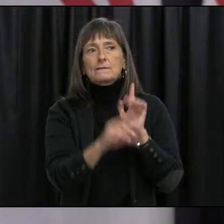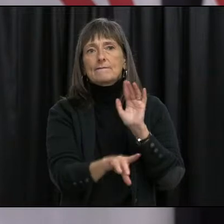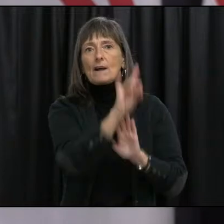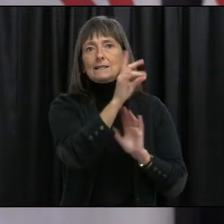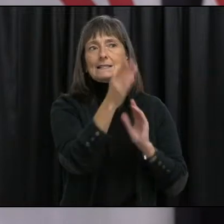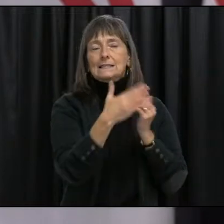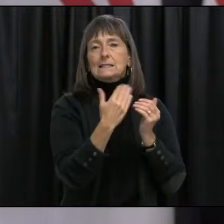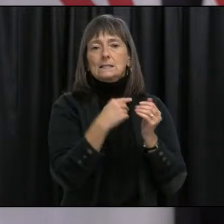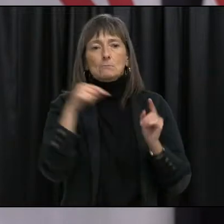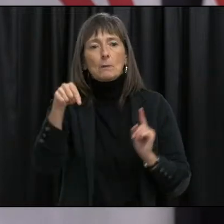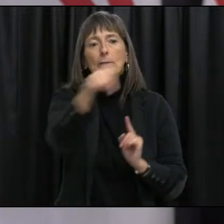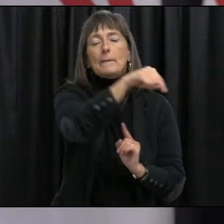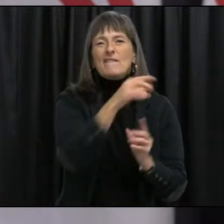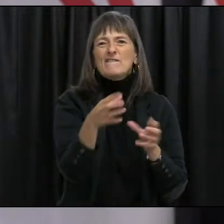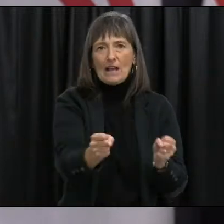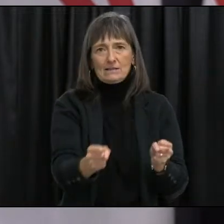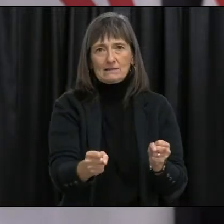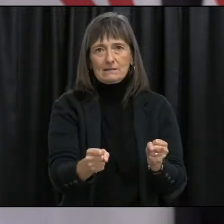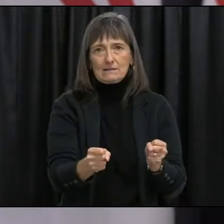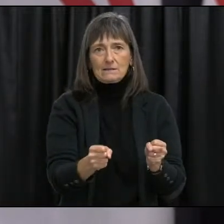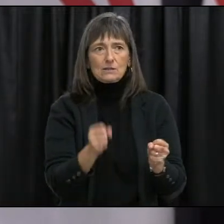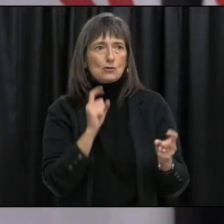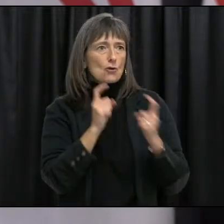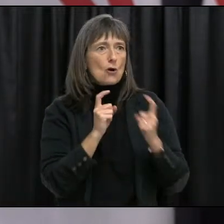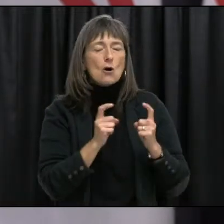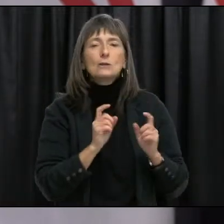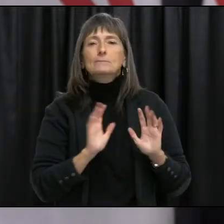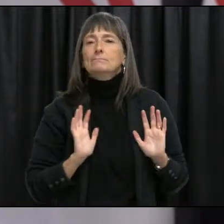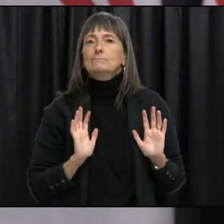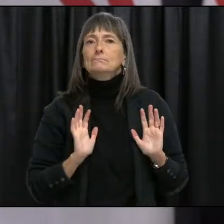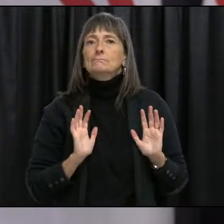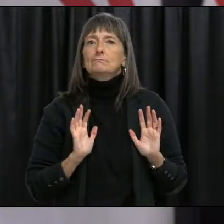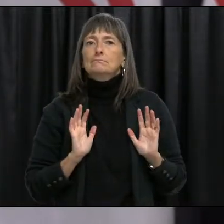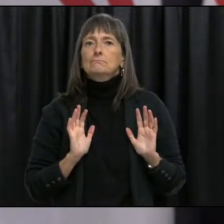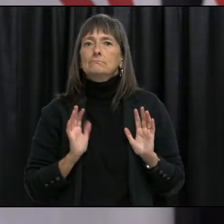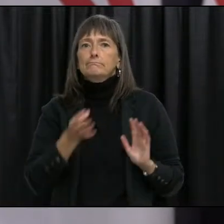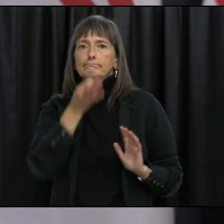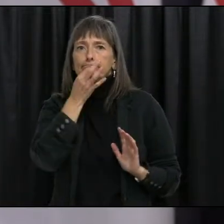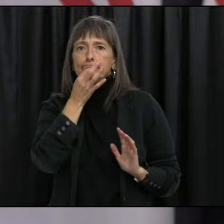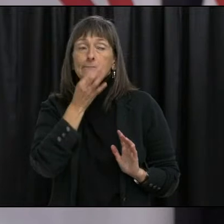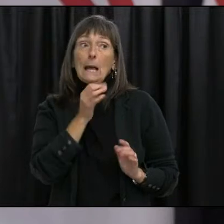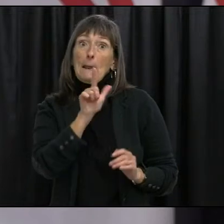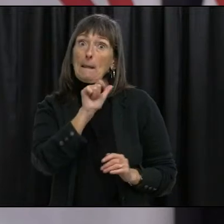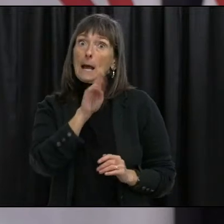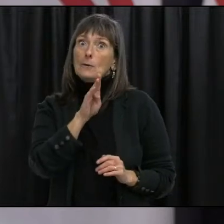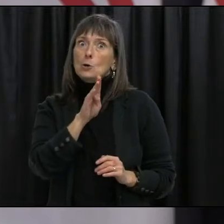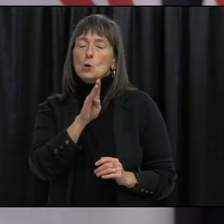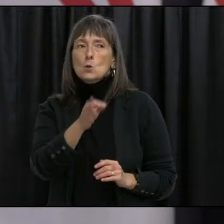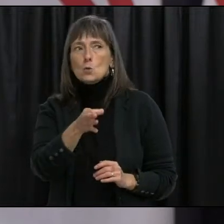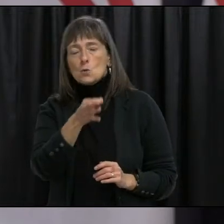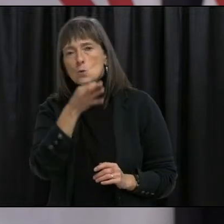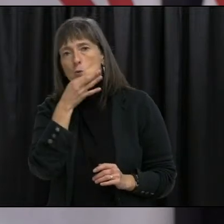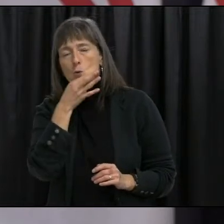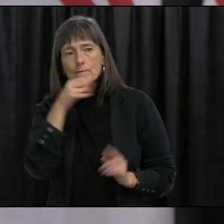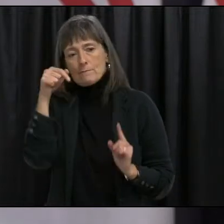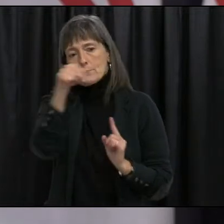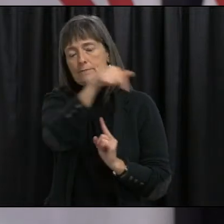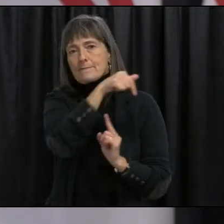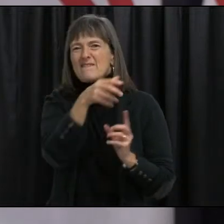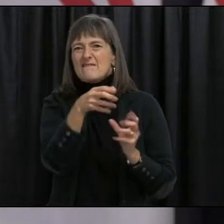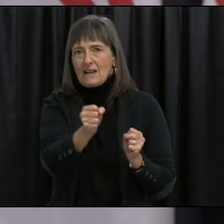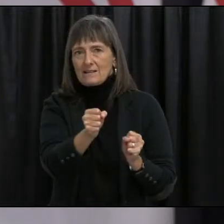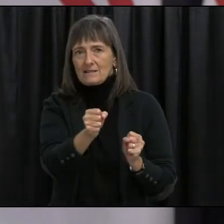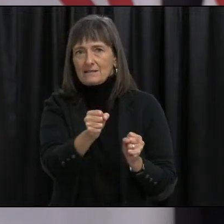good contact tracing. We are extremely good, particularly in Labrador, at contact tracing.